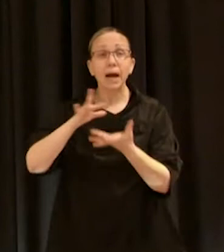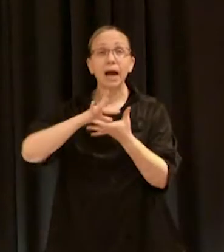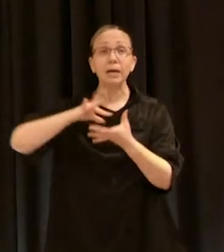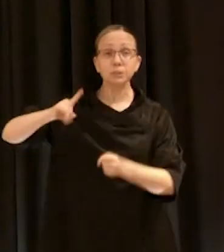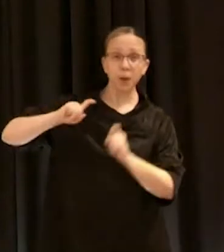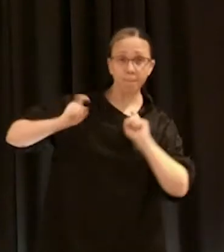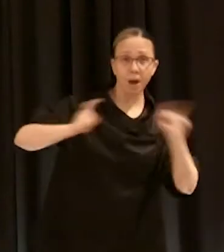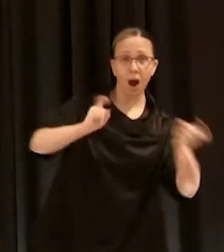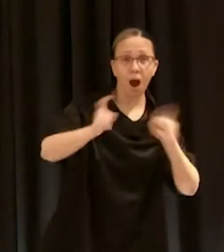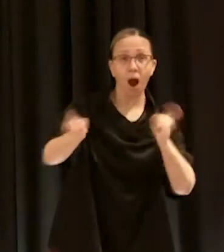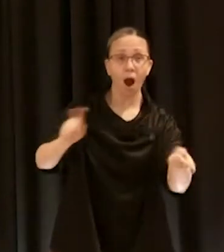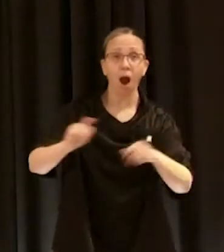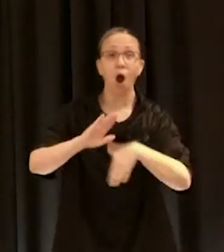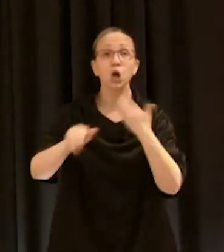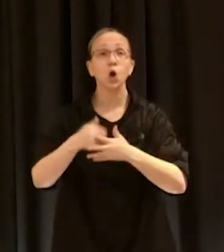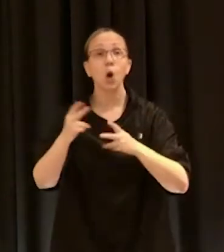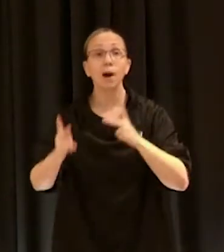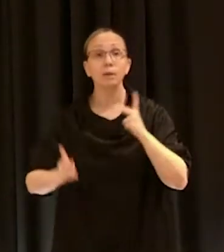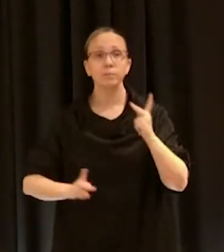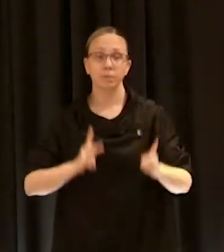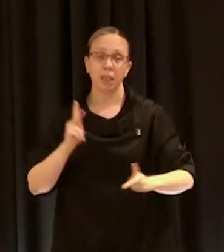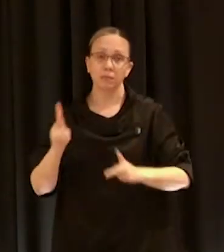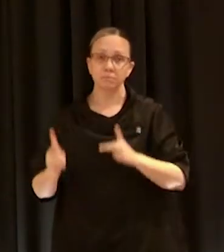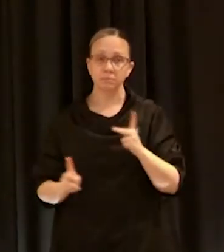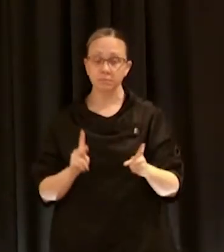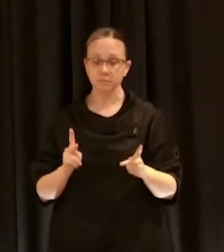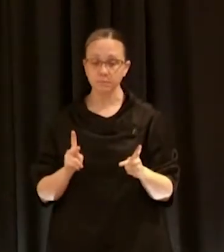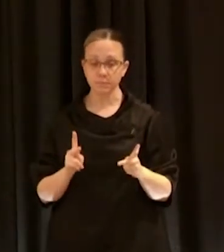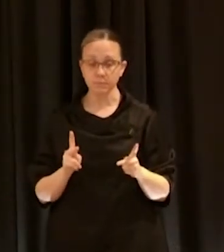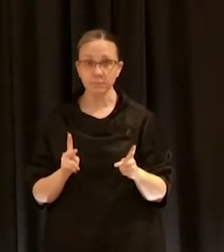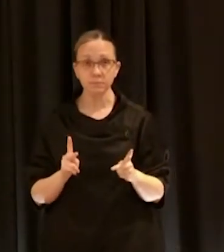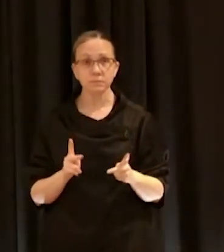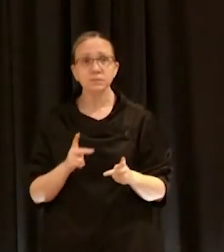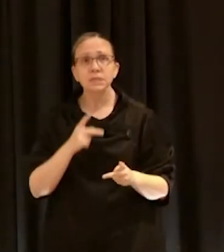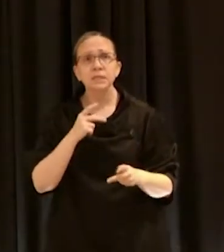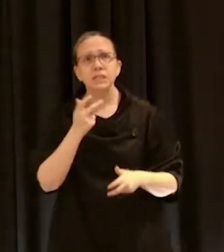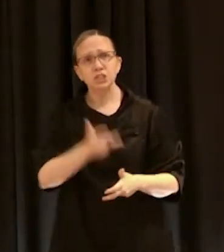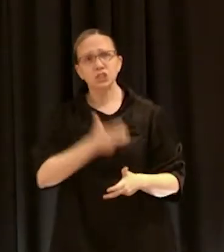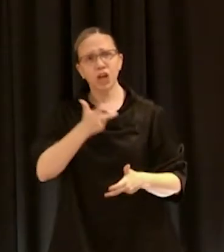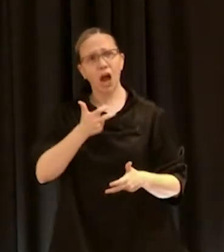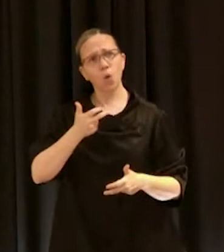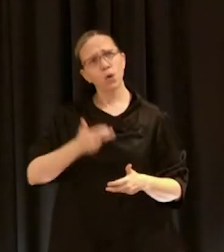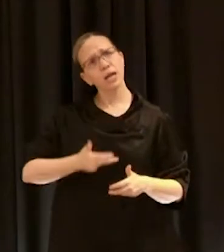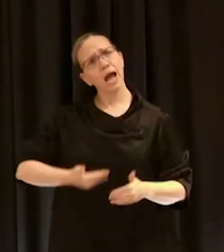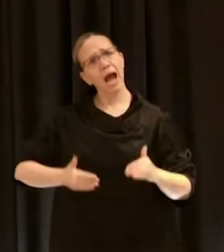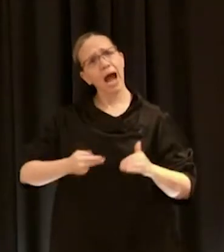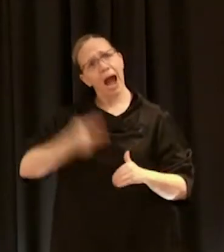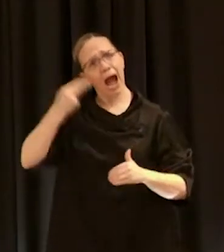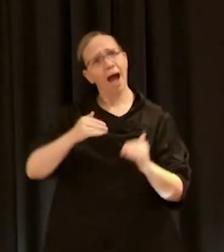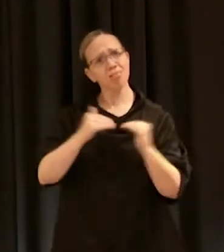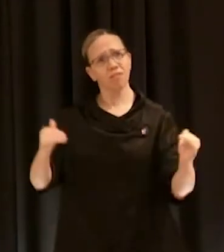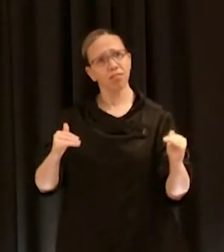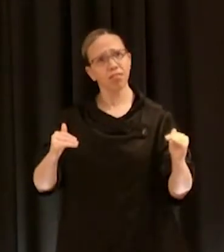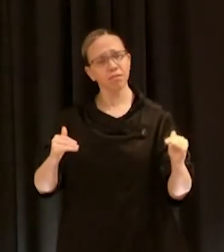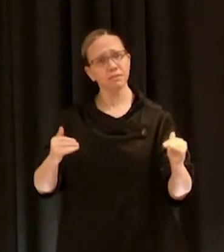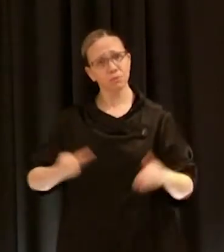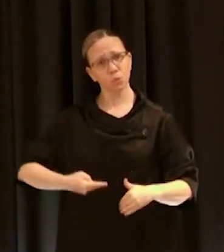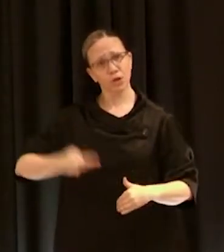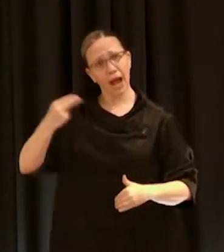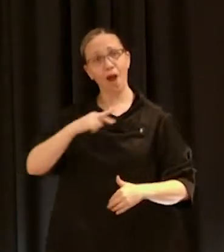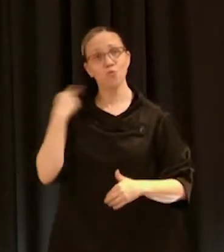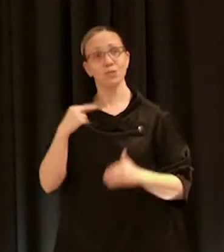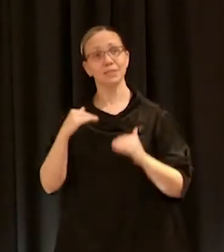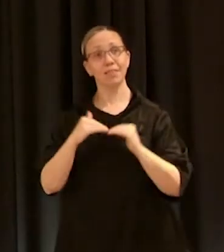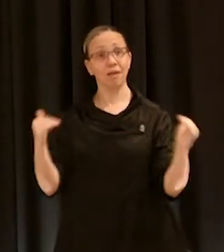my spirit upon all flesh. Somebody shout, we're at a high level. We're at a high